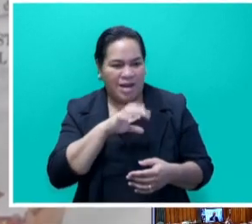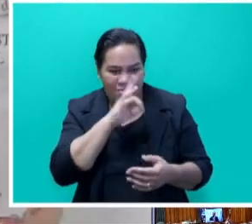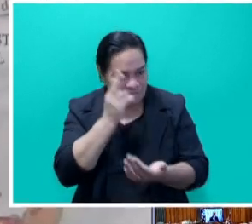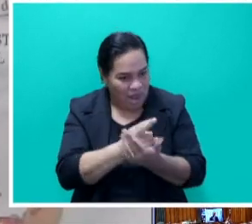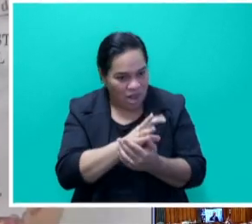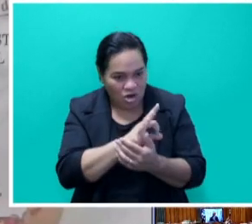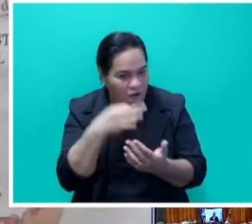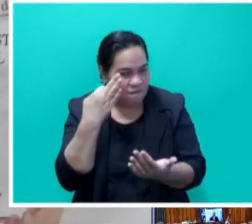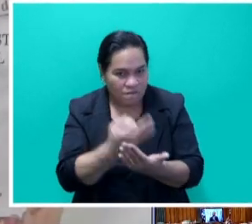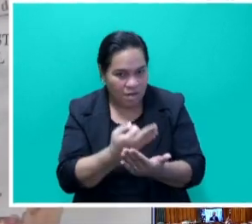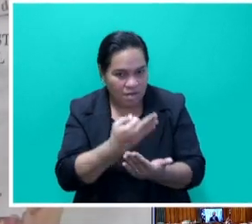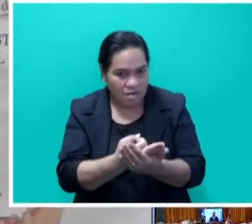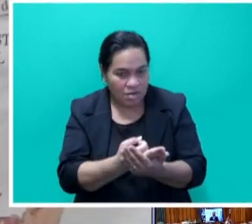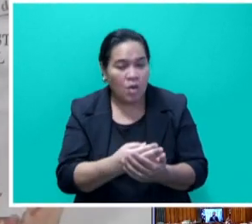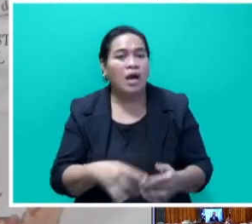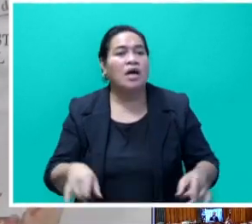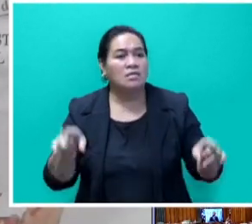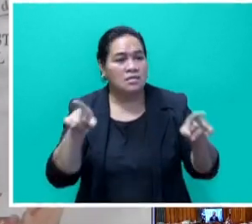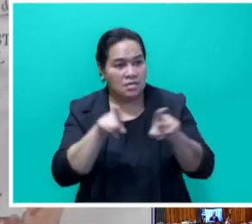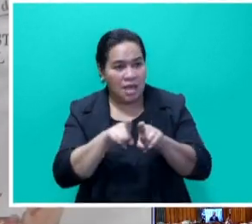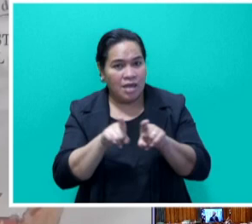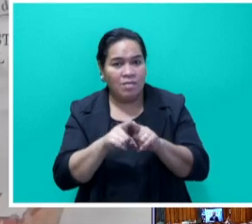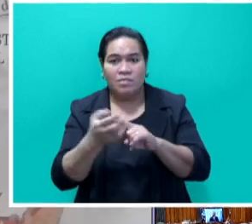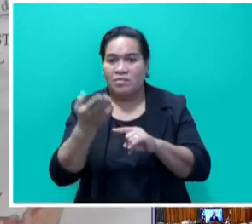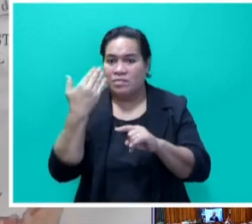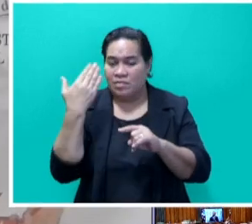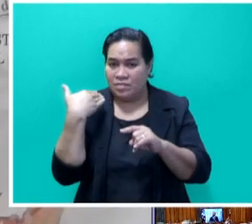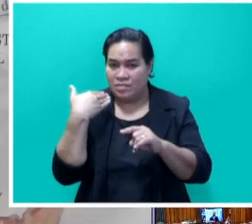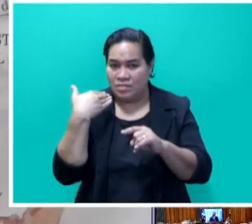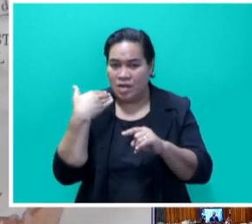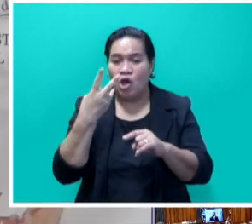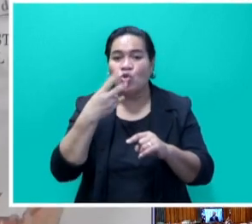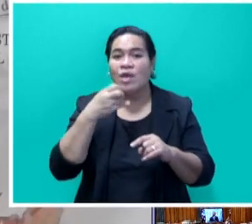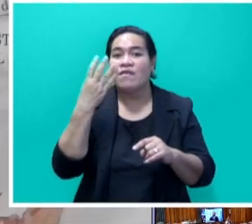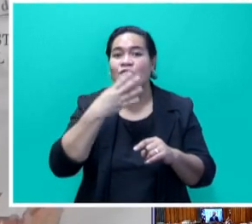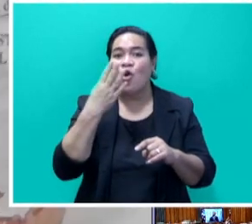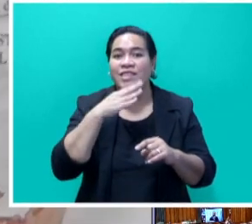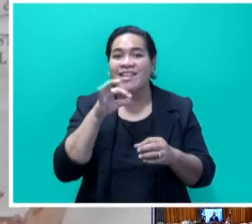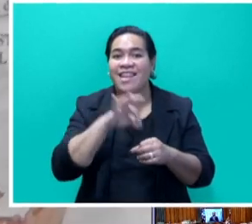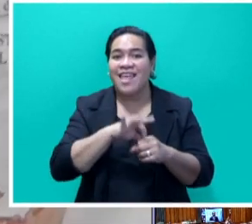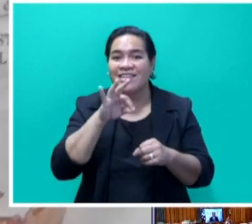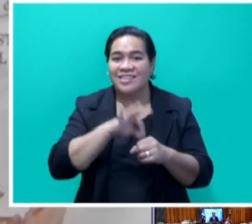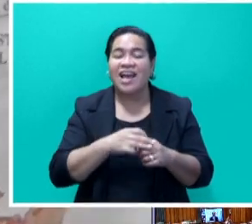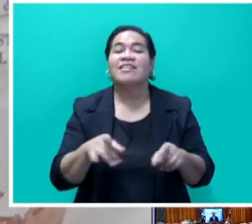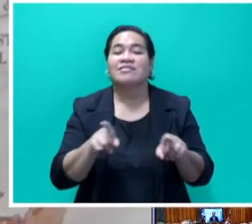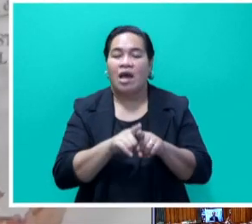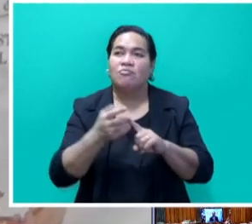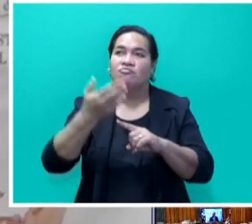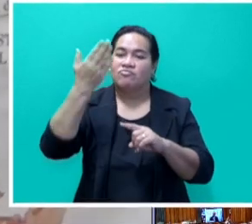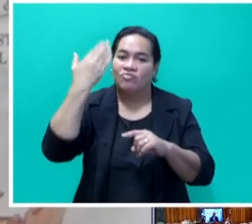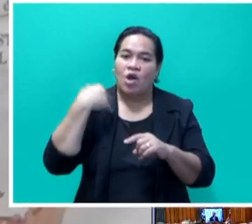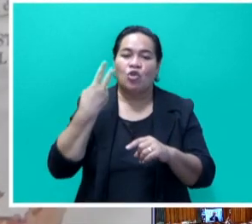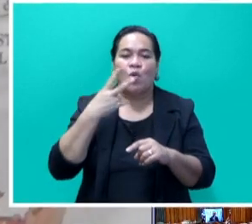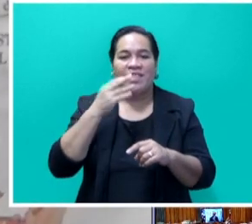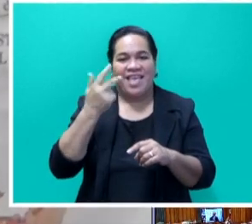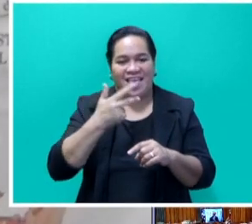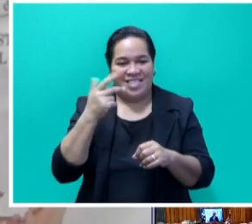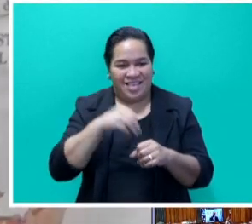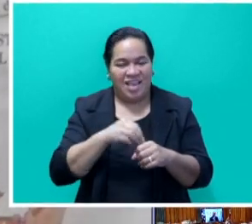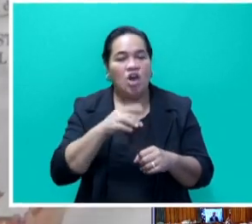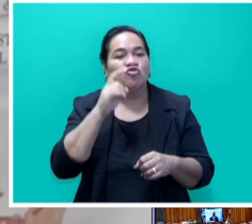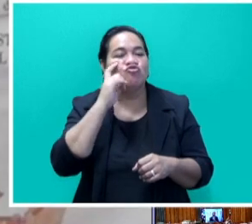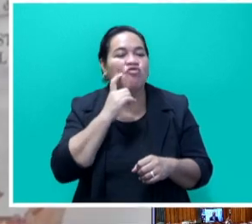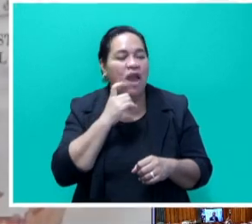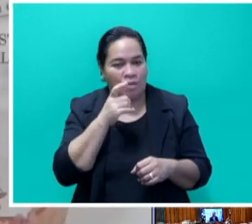We see the same thing that happened prior to the 2014 election and prior to the 2018 elections, trying to scare the Itoke